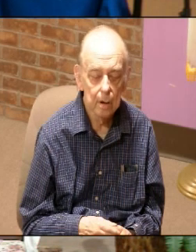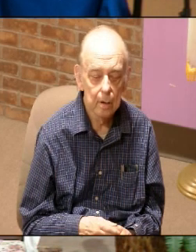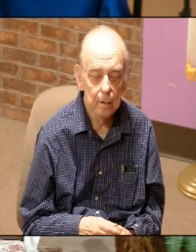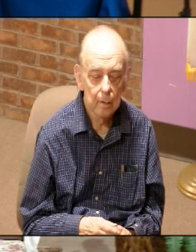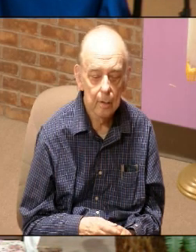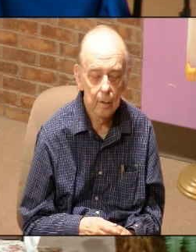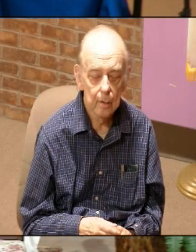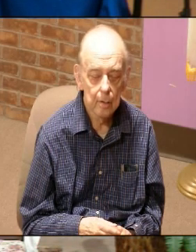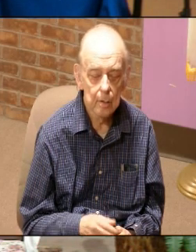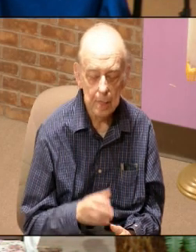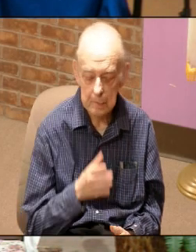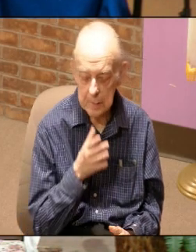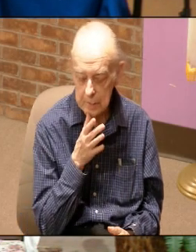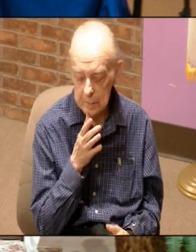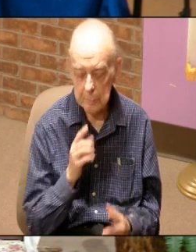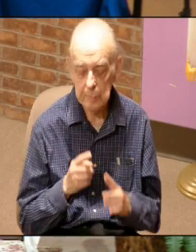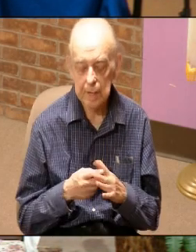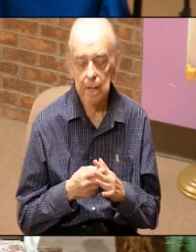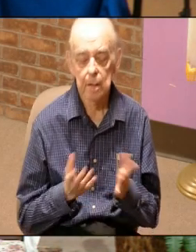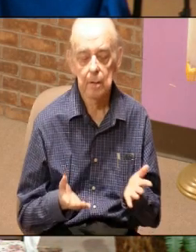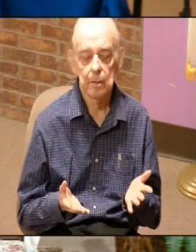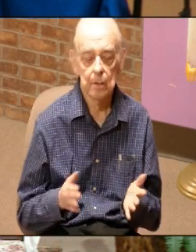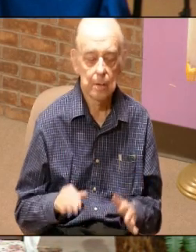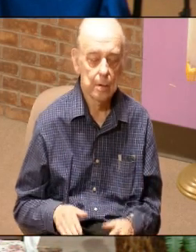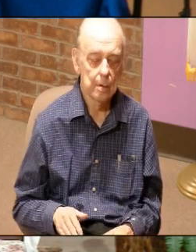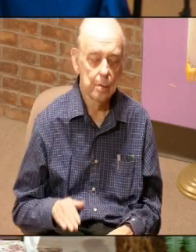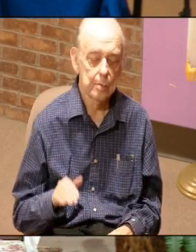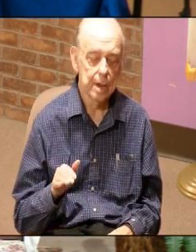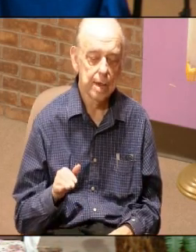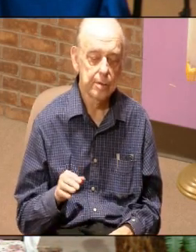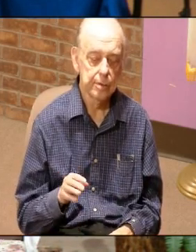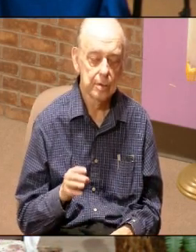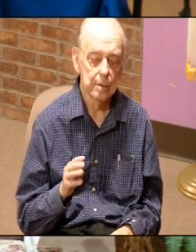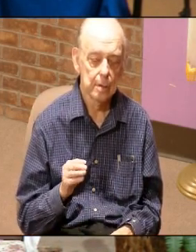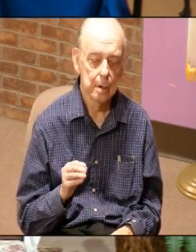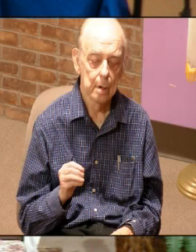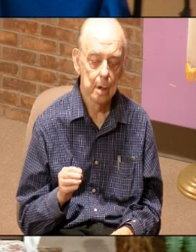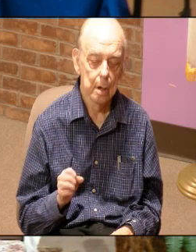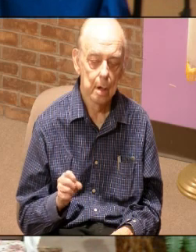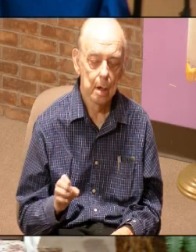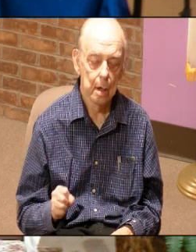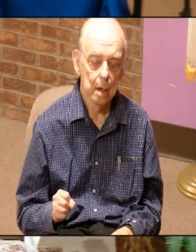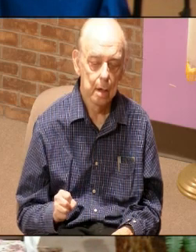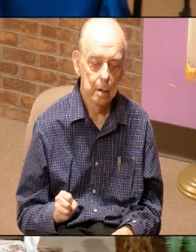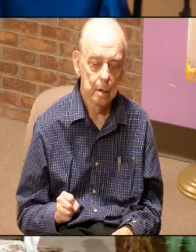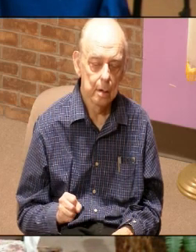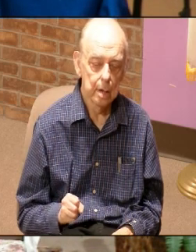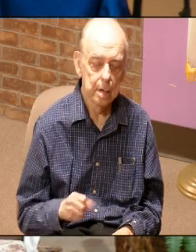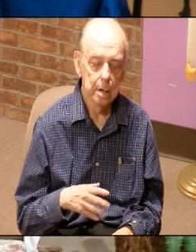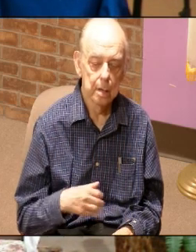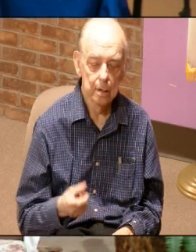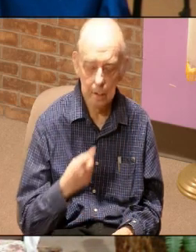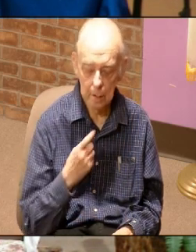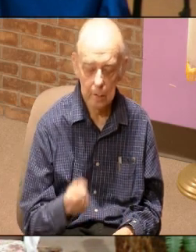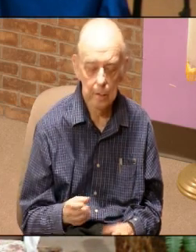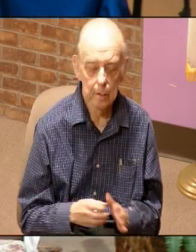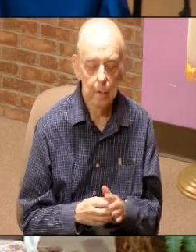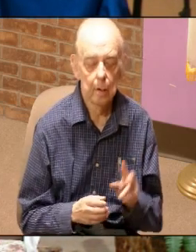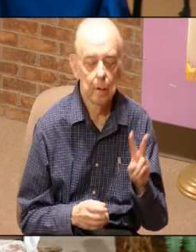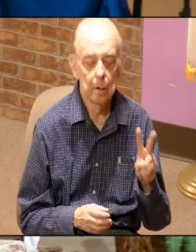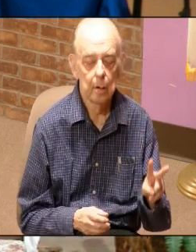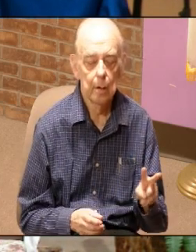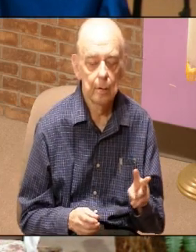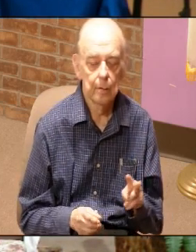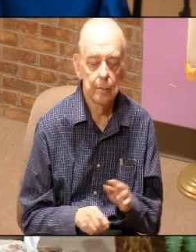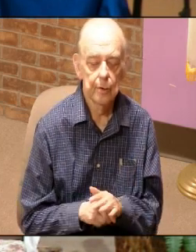and she began to raise him in Exodus chapter two verses